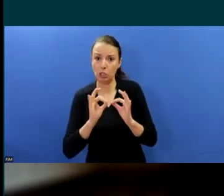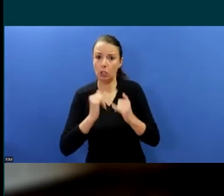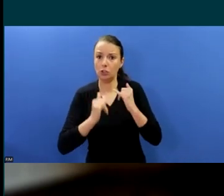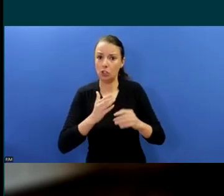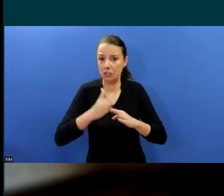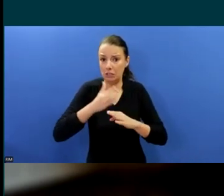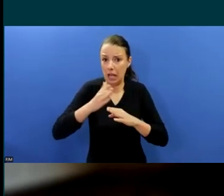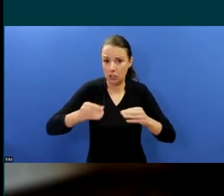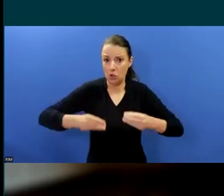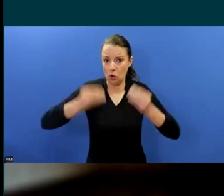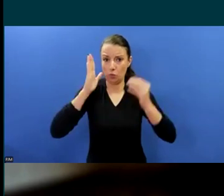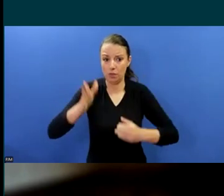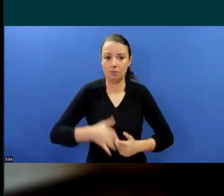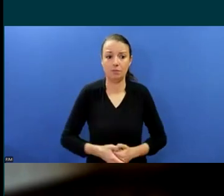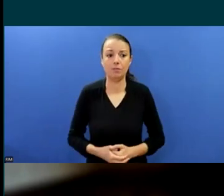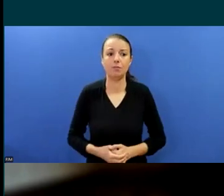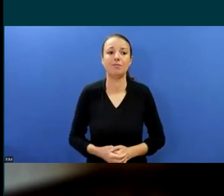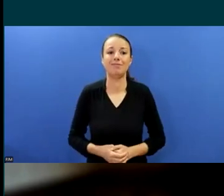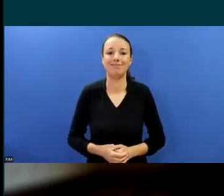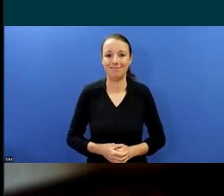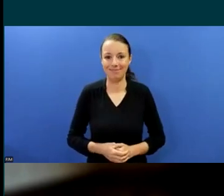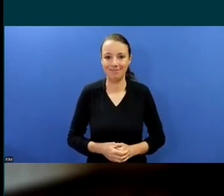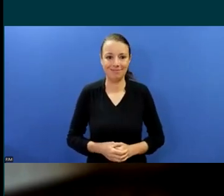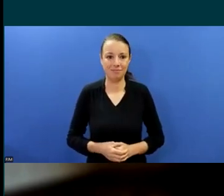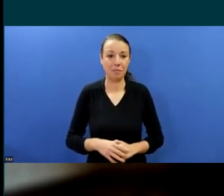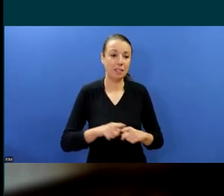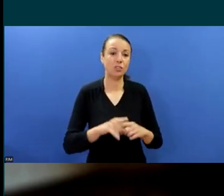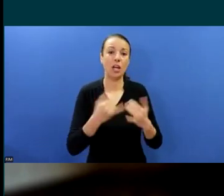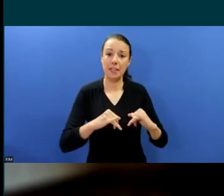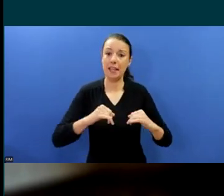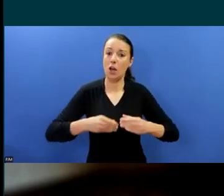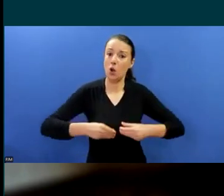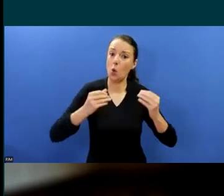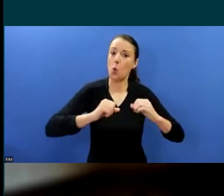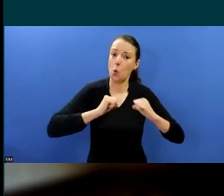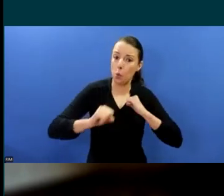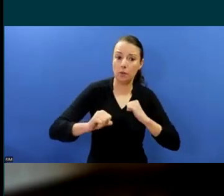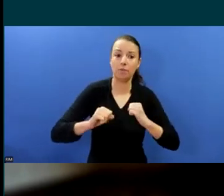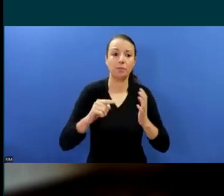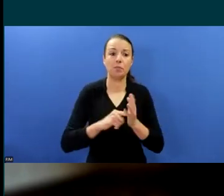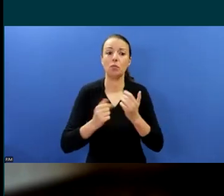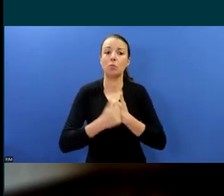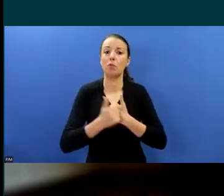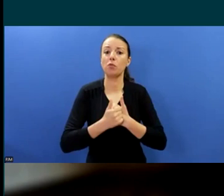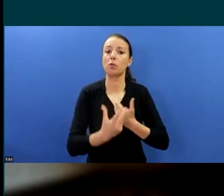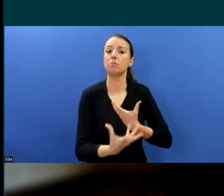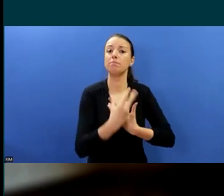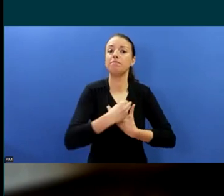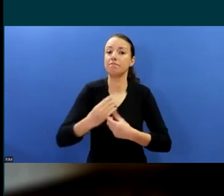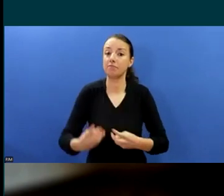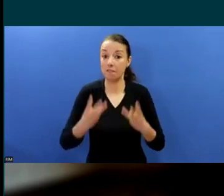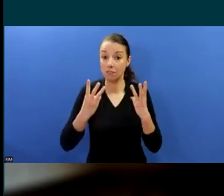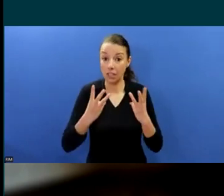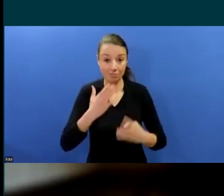dynamics which make public participation extremely important. We have, of course, urban ecological transition.